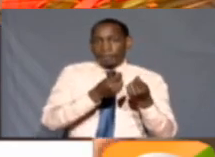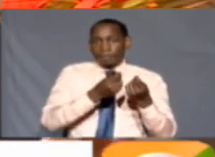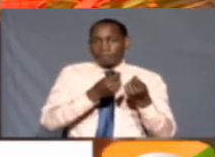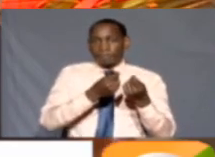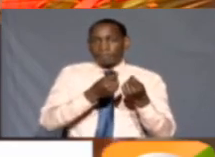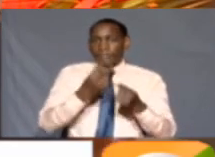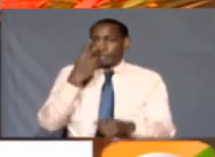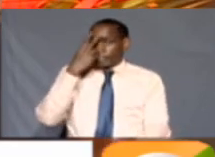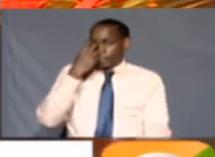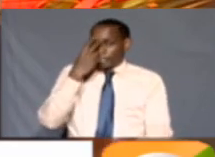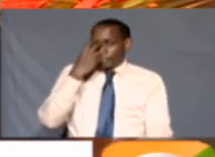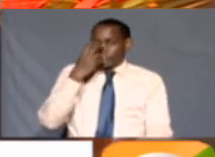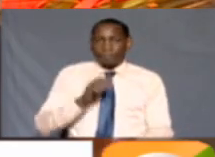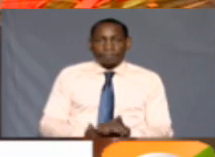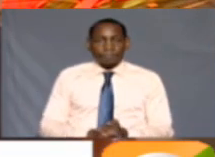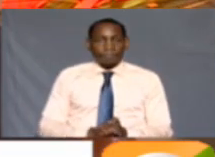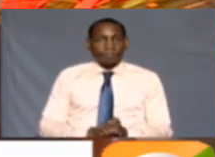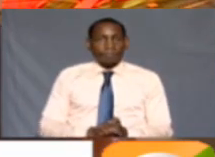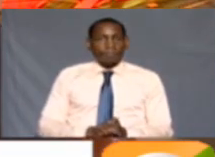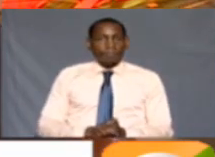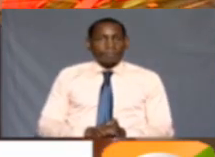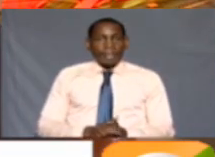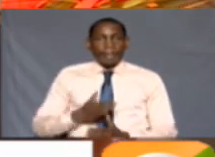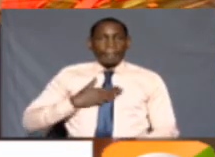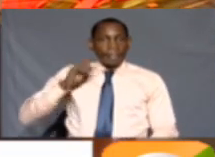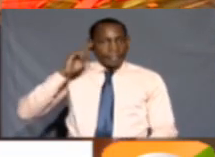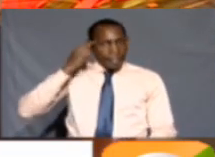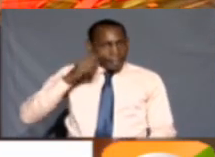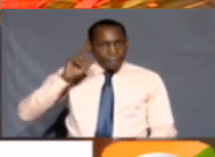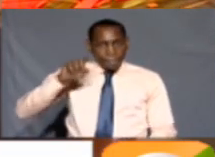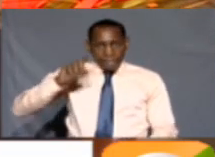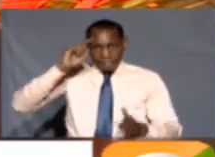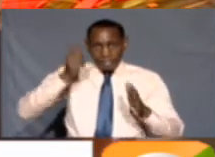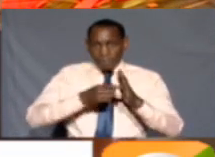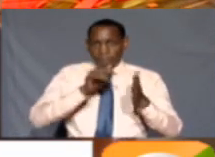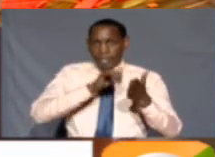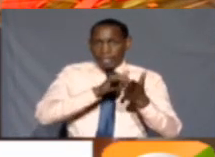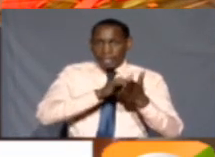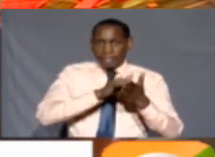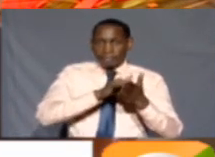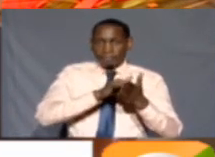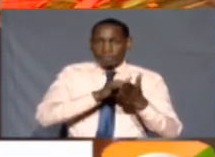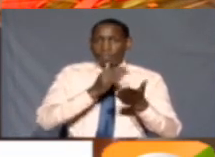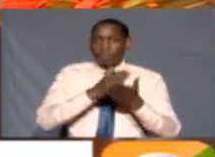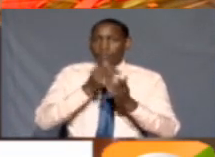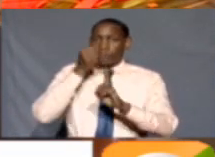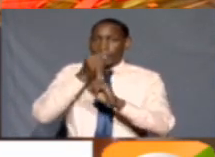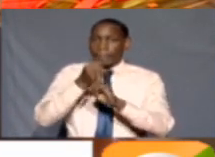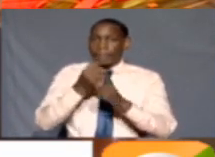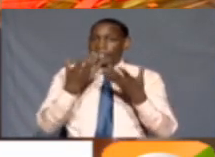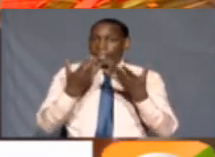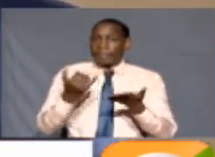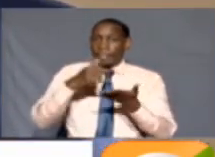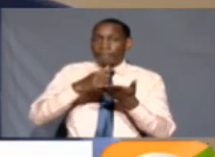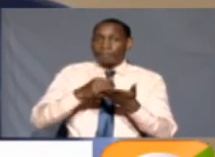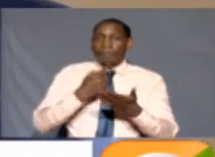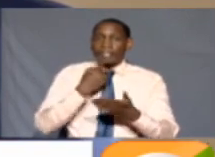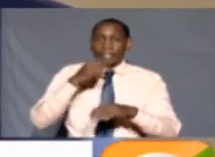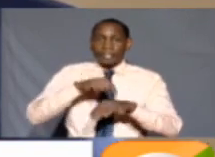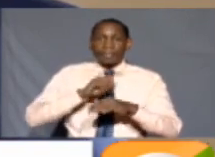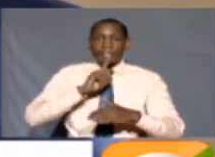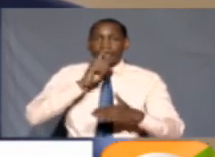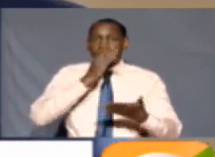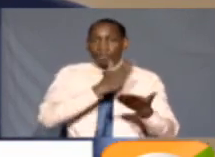a suspect in this case. And I think what we have to recognize that actually there is great cost in telling the truth, and there is great cost